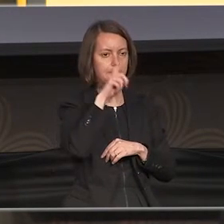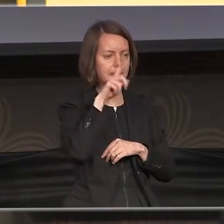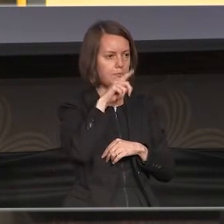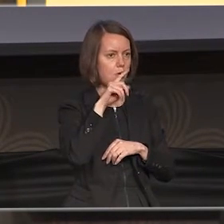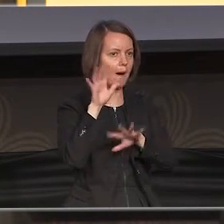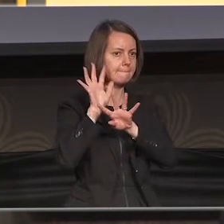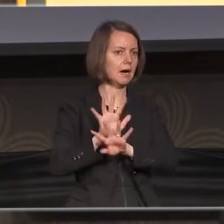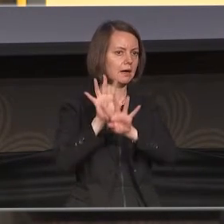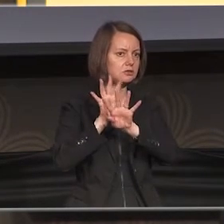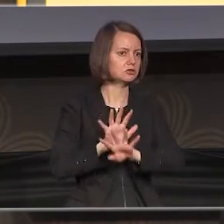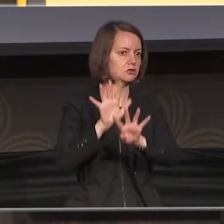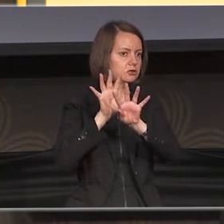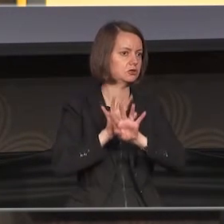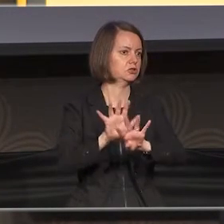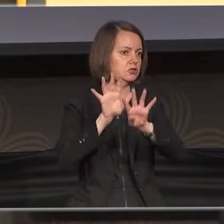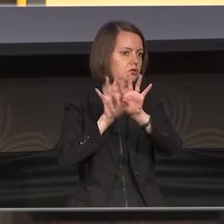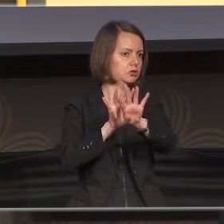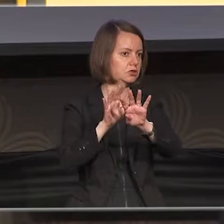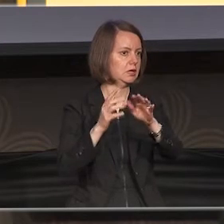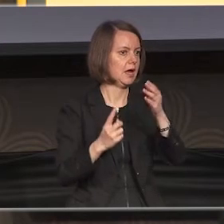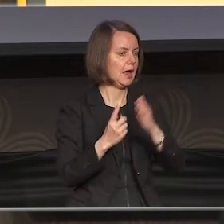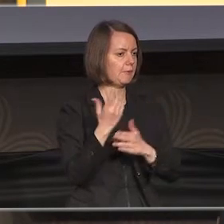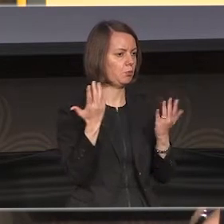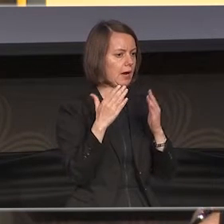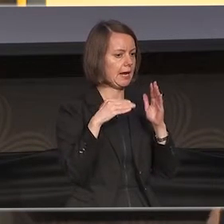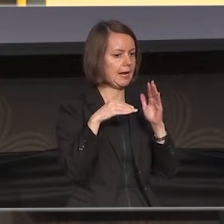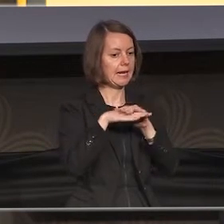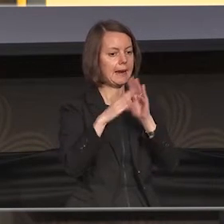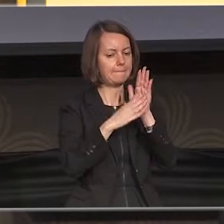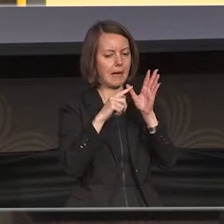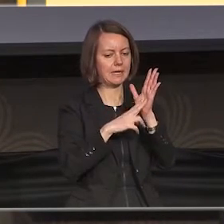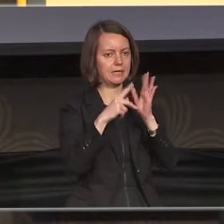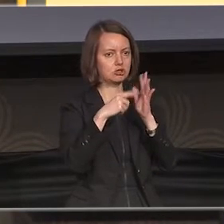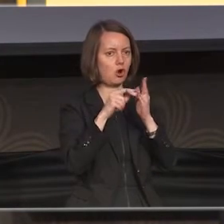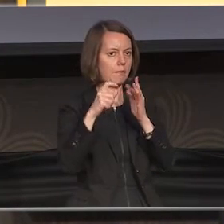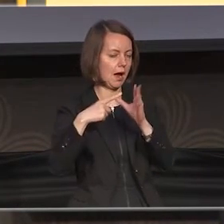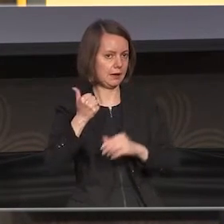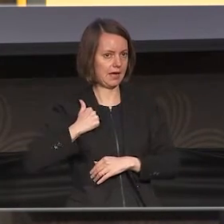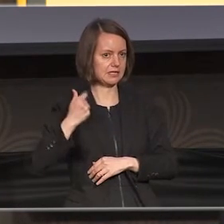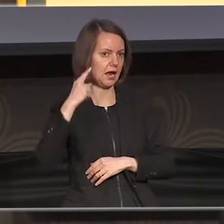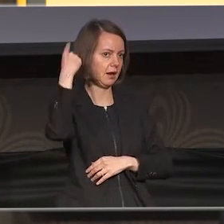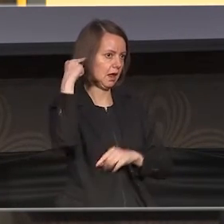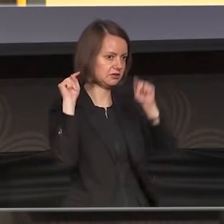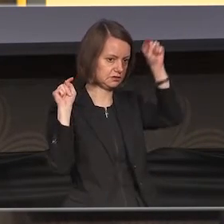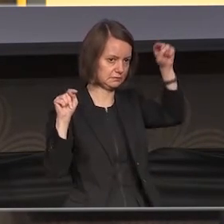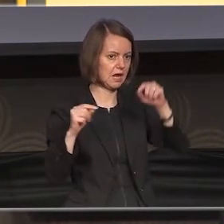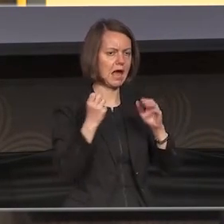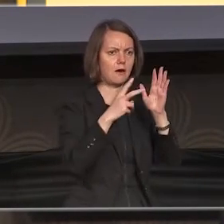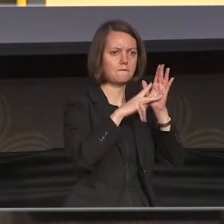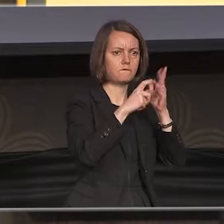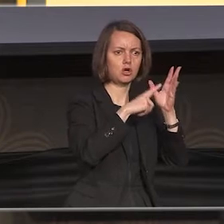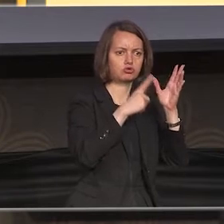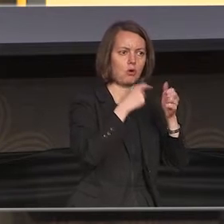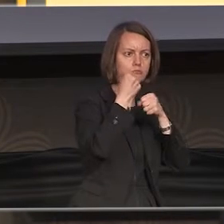marched. International actions were held in Manitoba and London. A virtual protest was mounted,